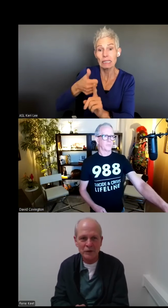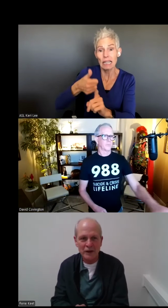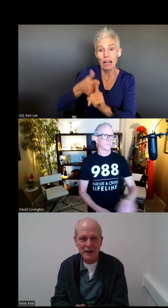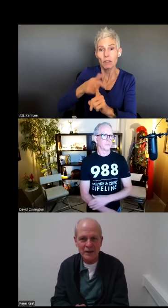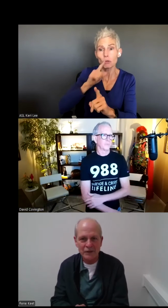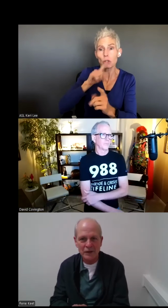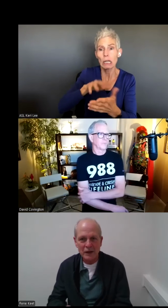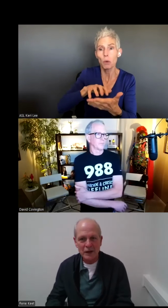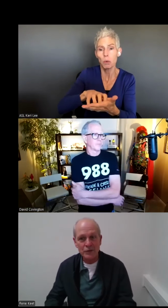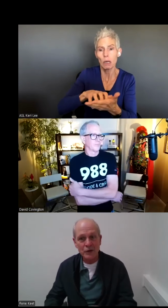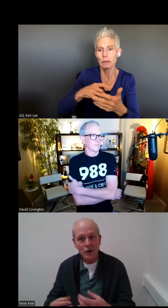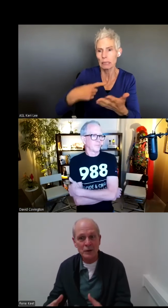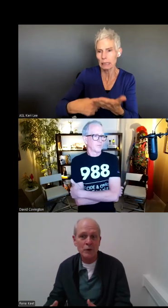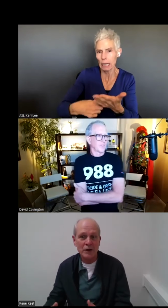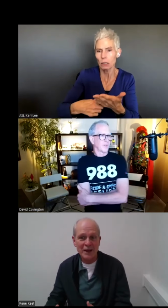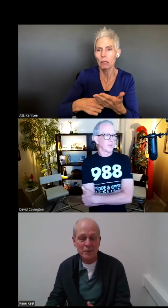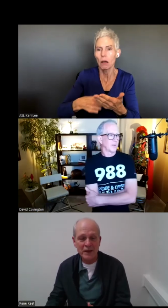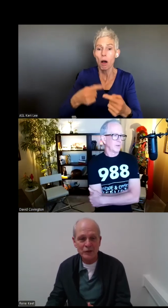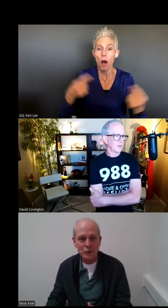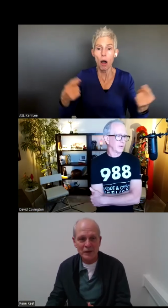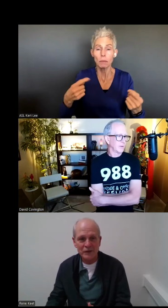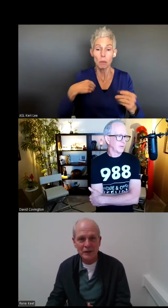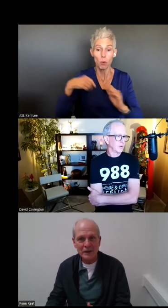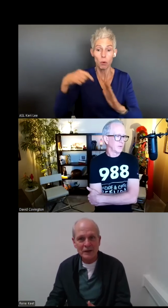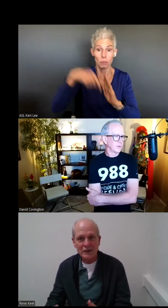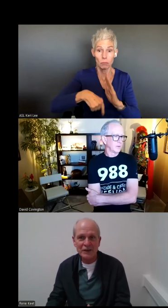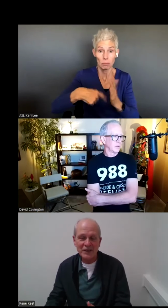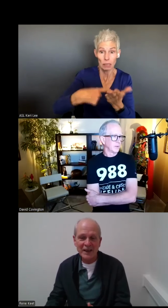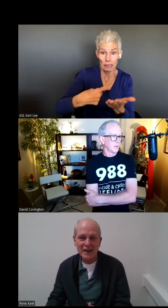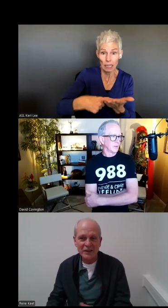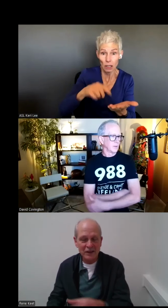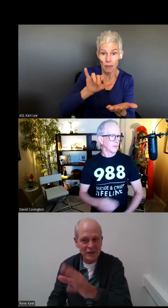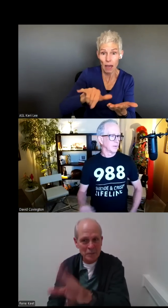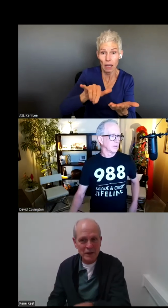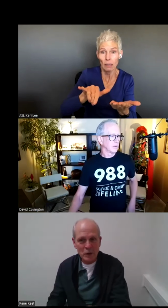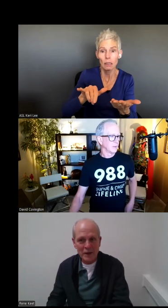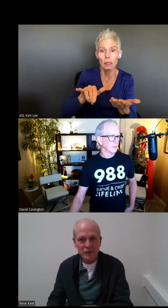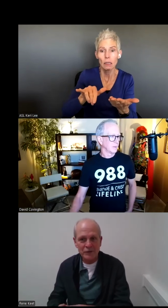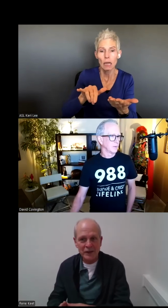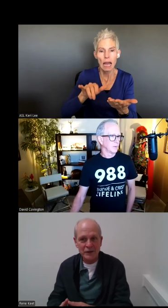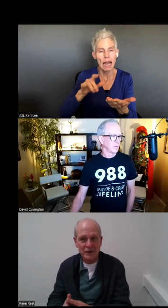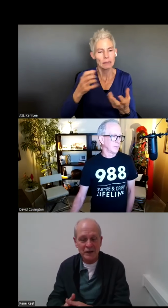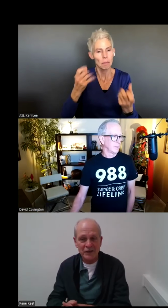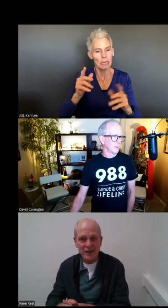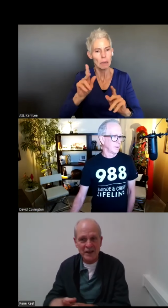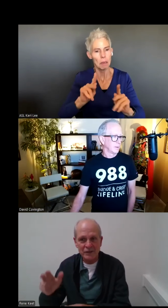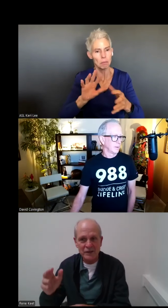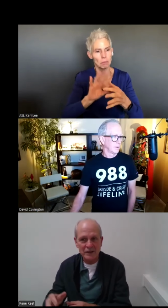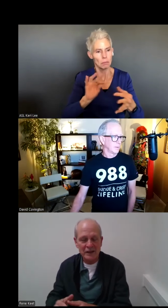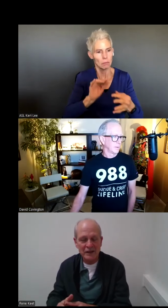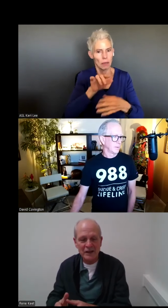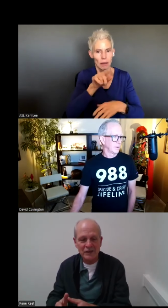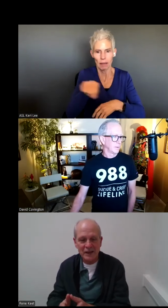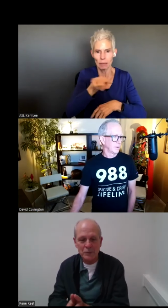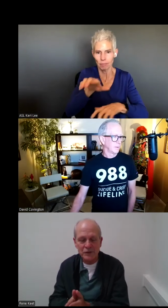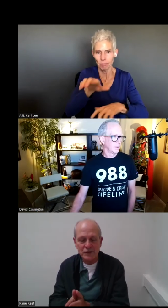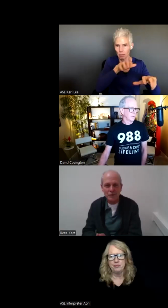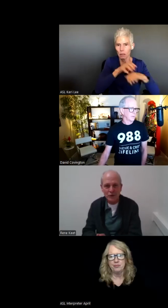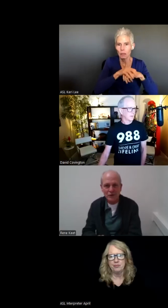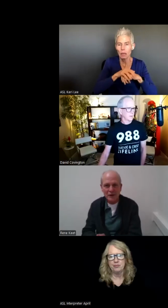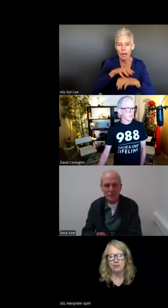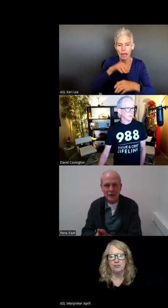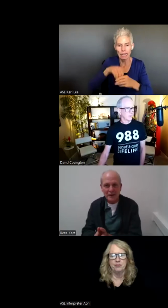argument. On the other hand, if you go more in depth into it, there is the case, and I see many comments of that I understand in the chat.